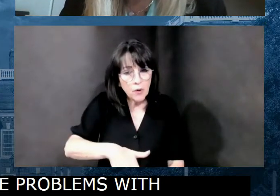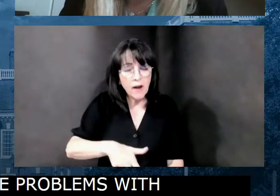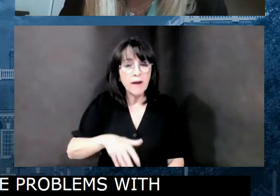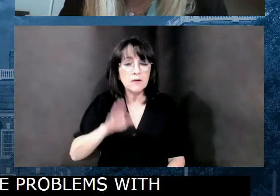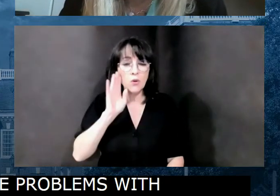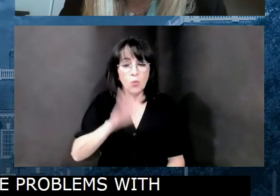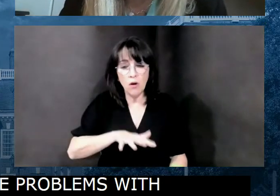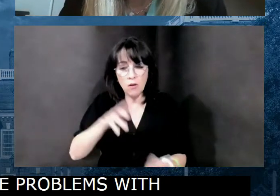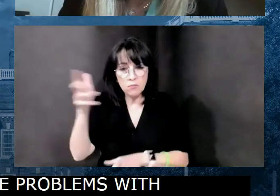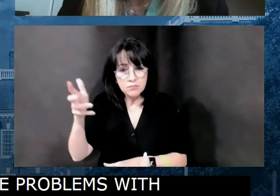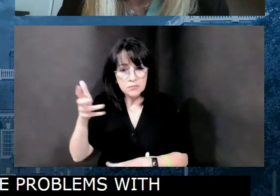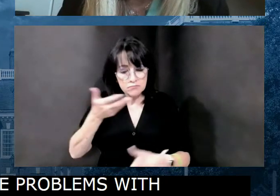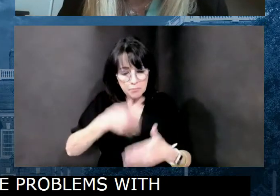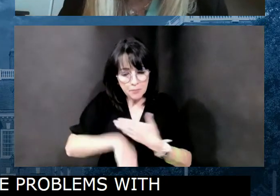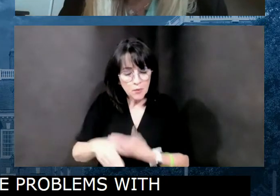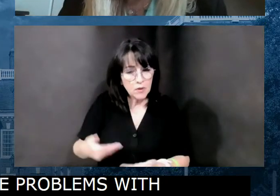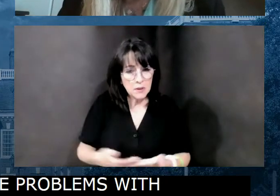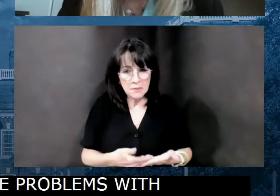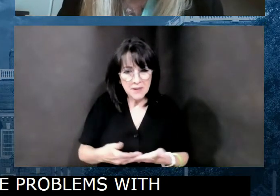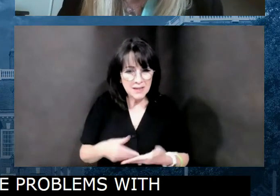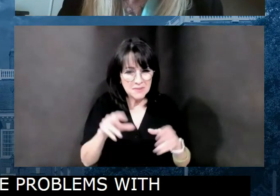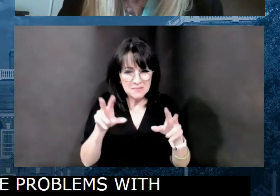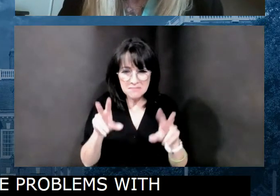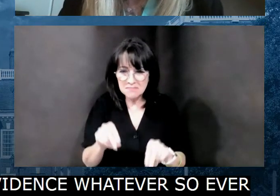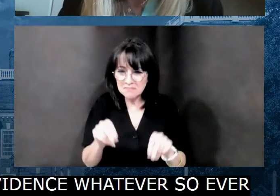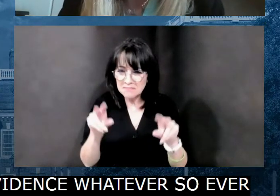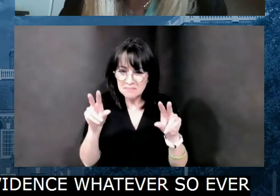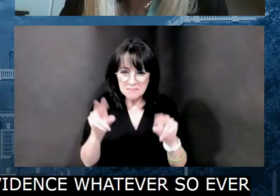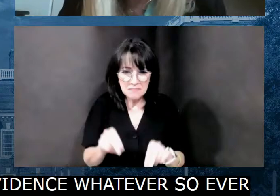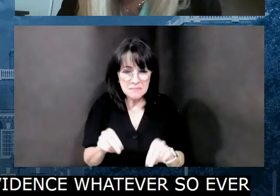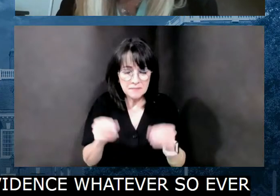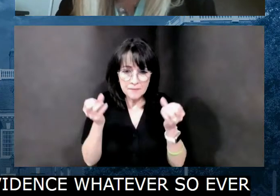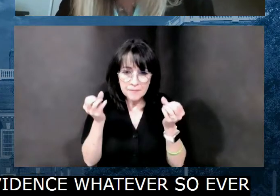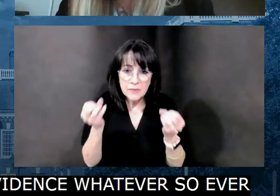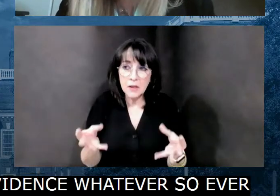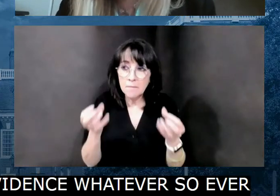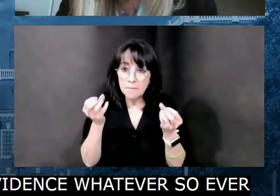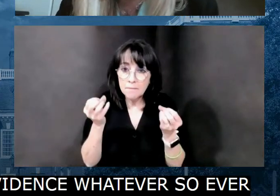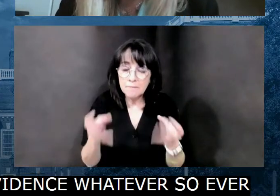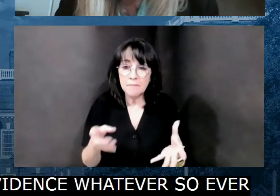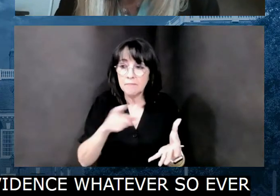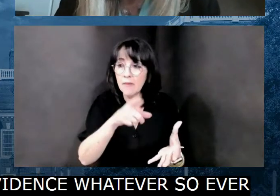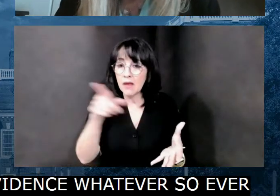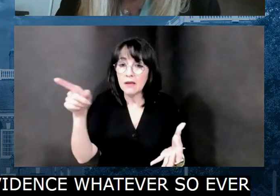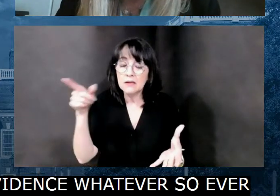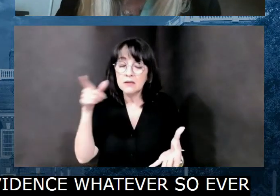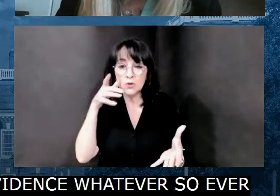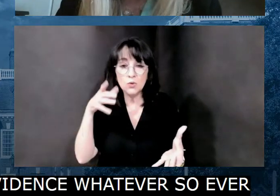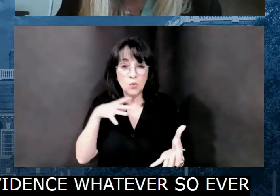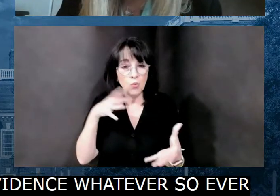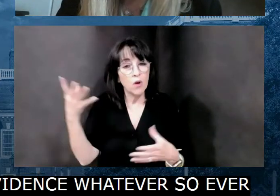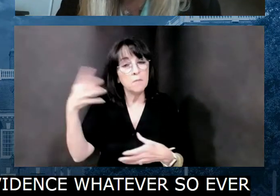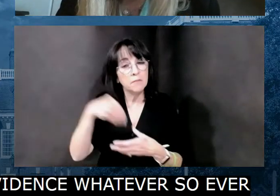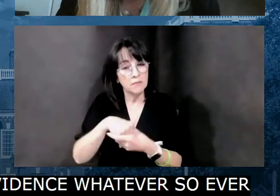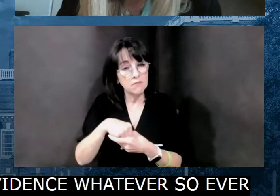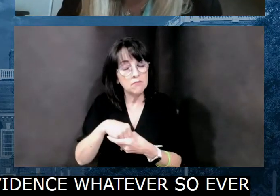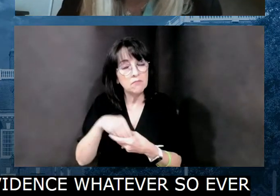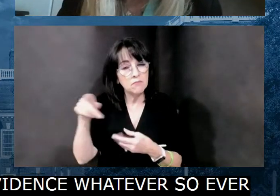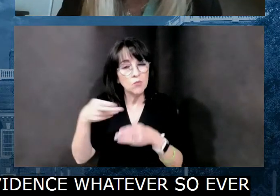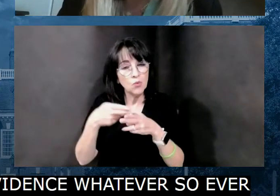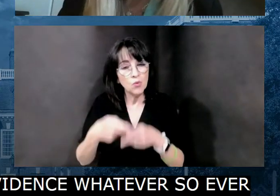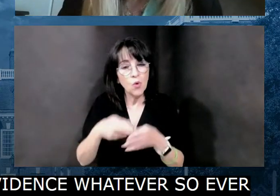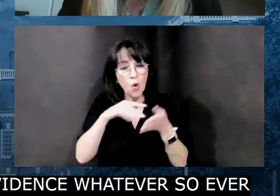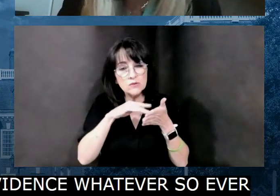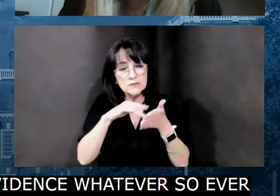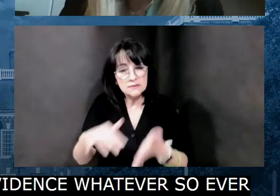pregnant during clinical trials or have gotten pregnant since getting the vaccine and have had